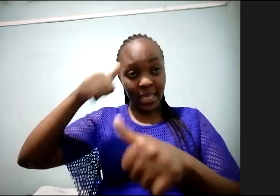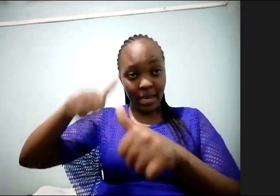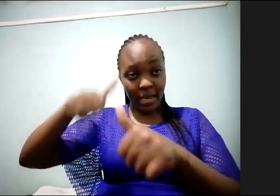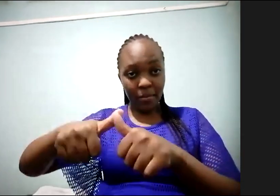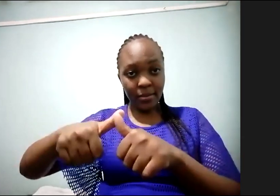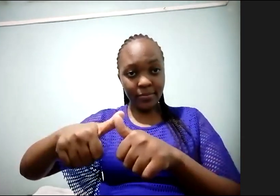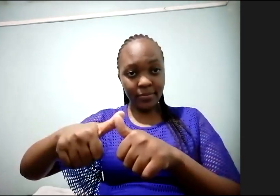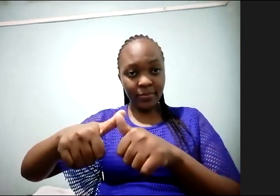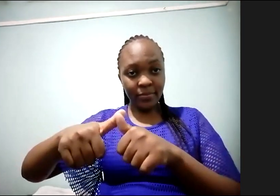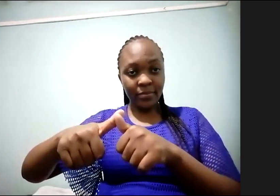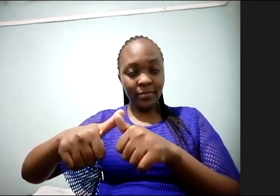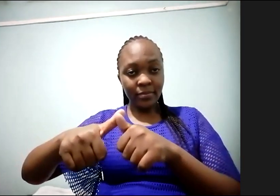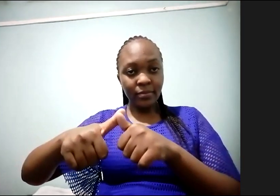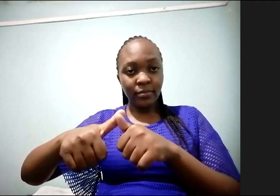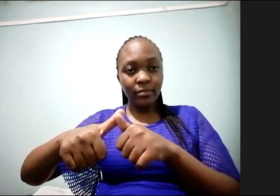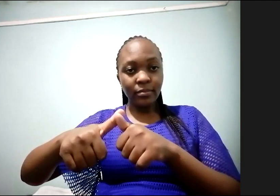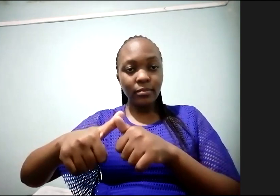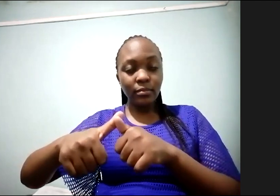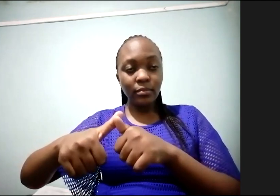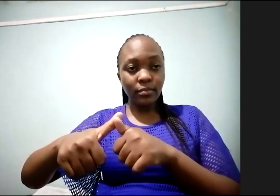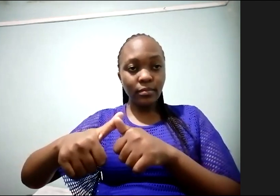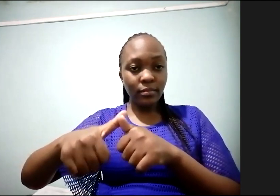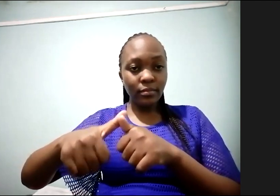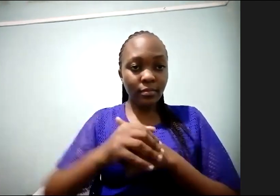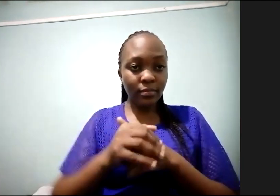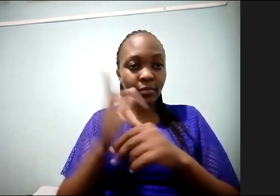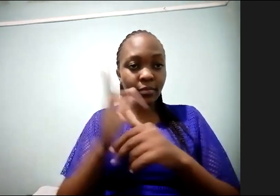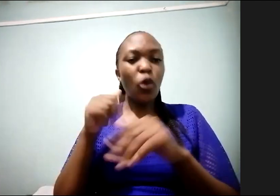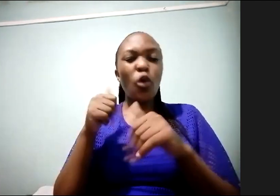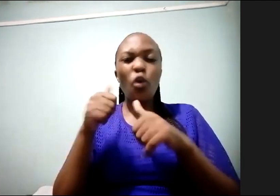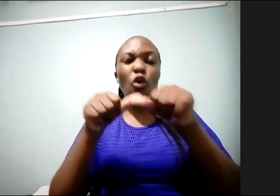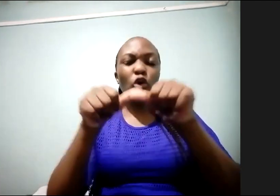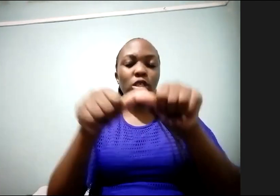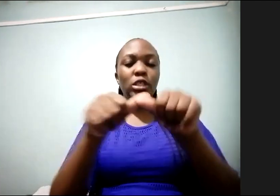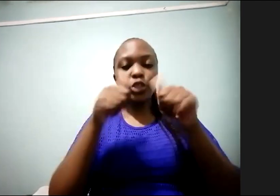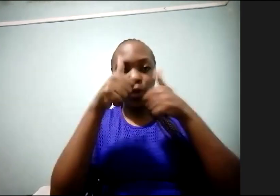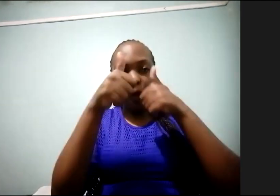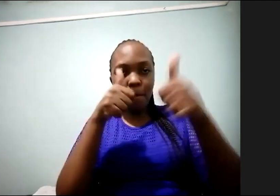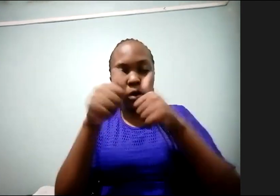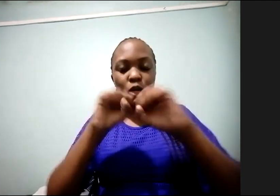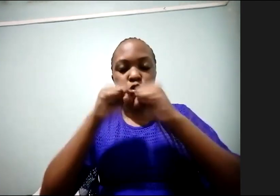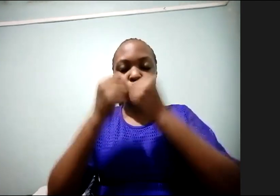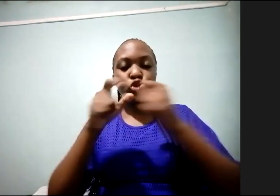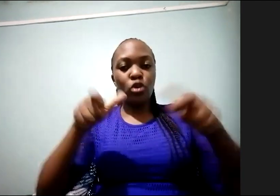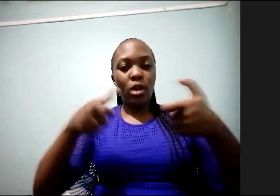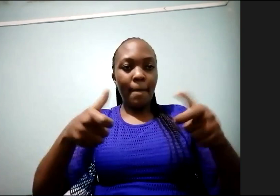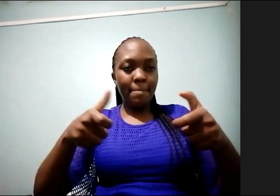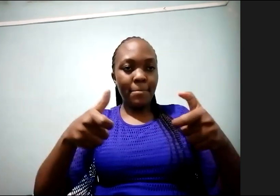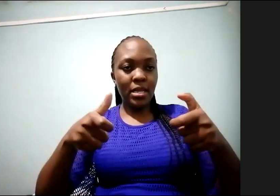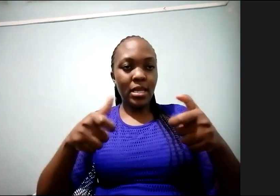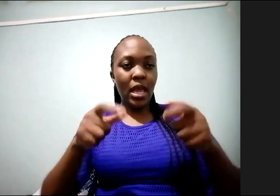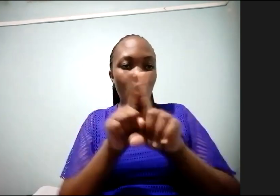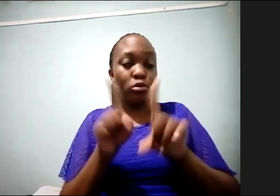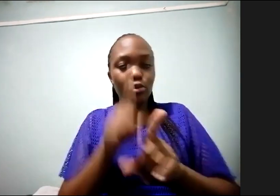posting on our social medias platform, and also be prepared for the 18th June career talk with the